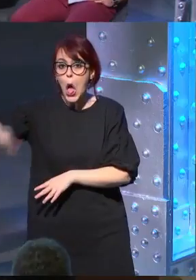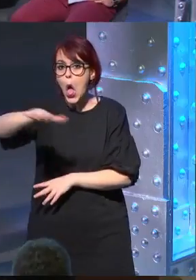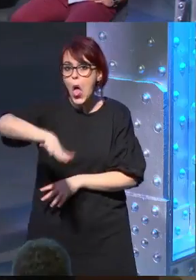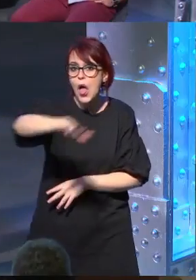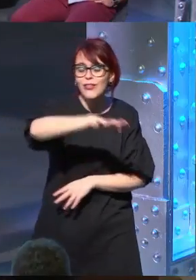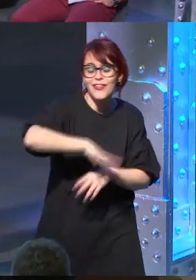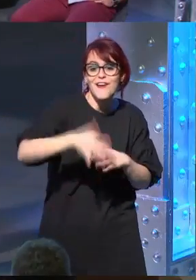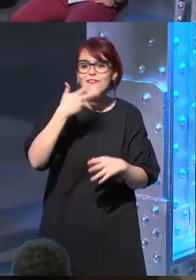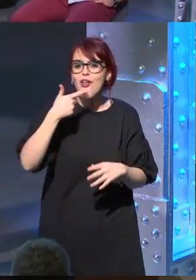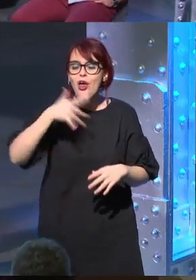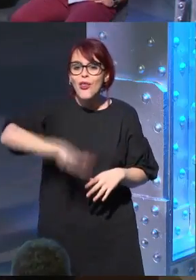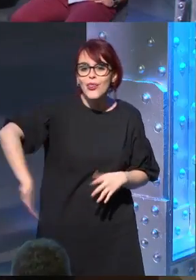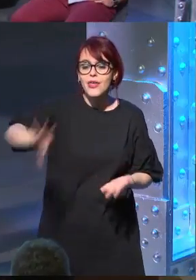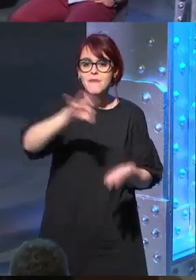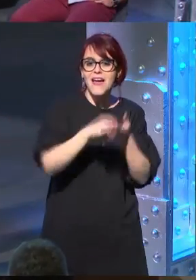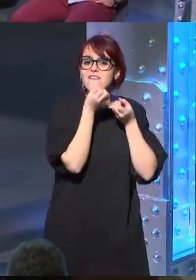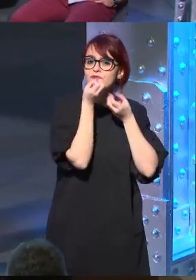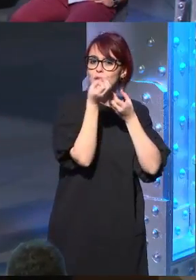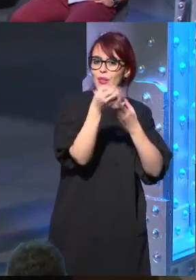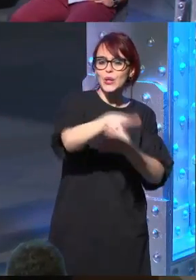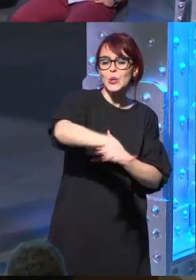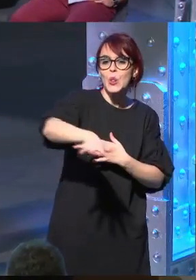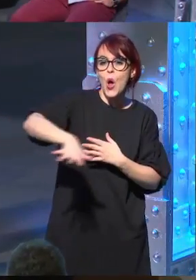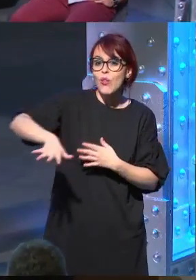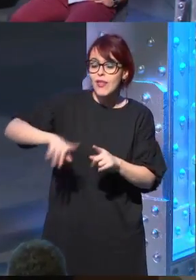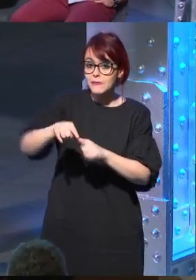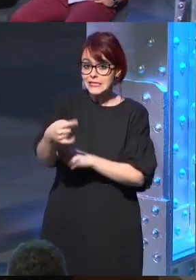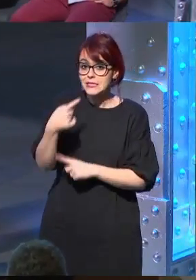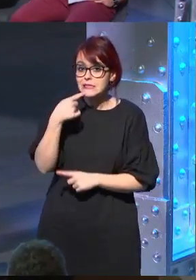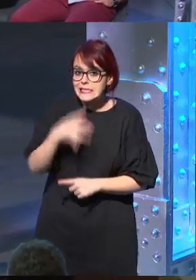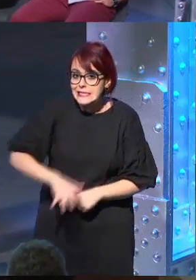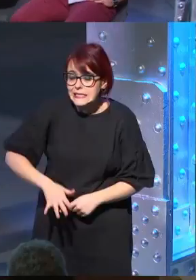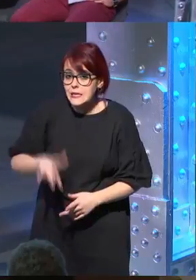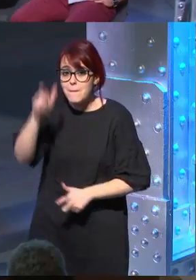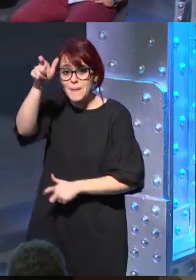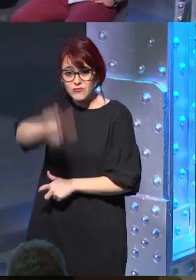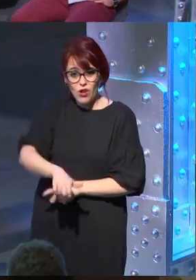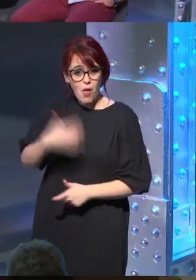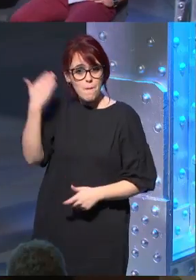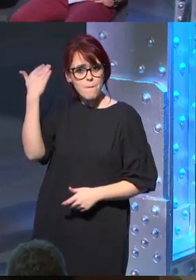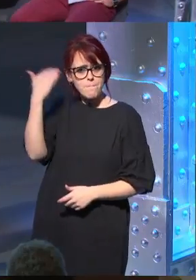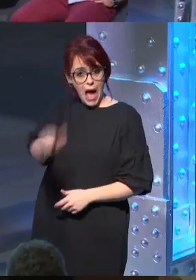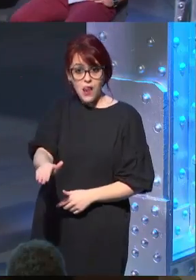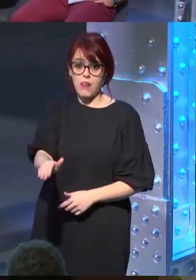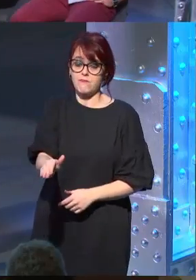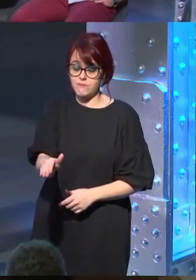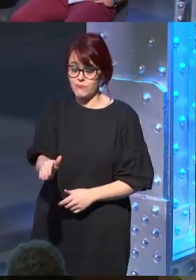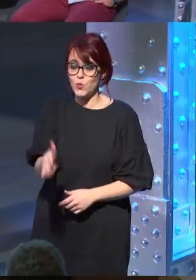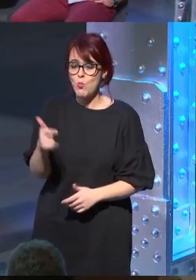and he taught me that the geolocation was a way to inform everyone, even people who you don't